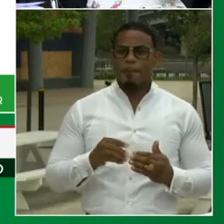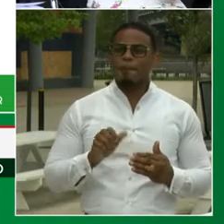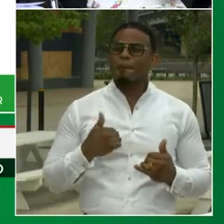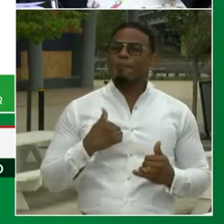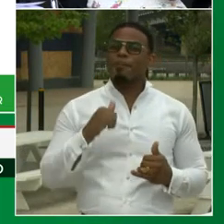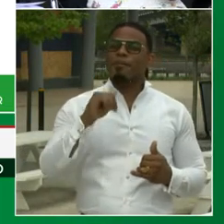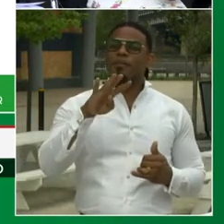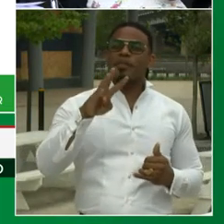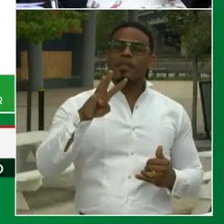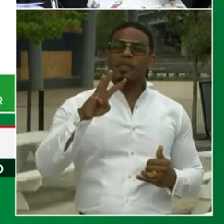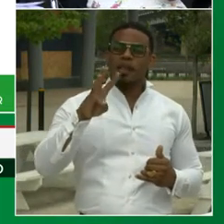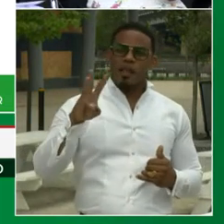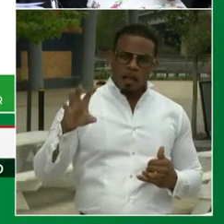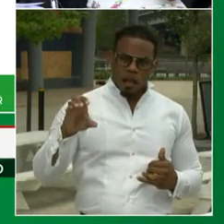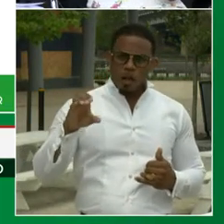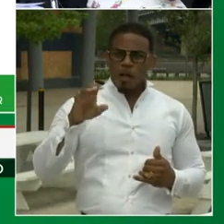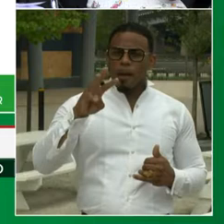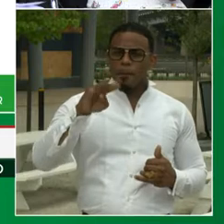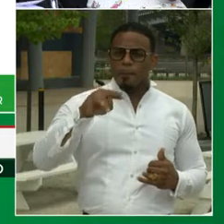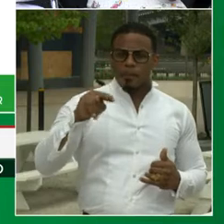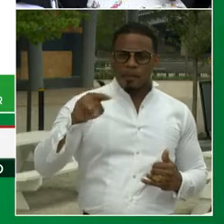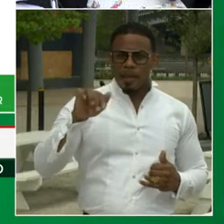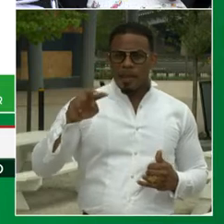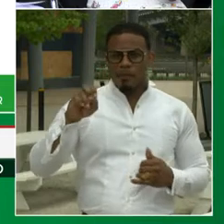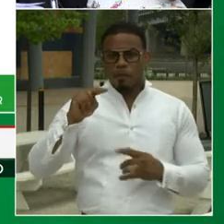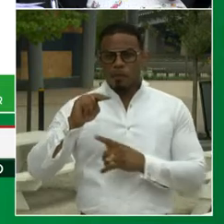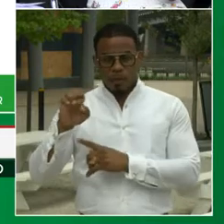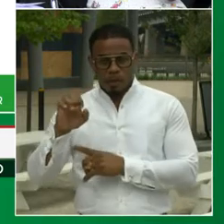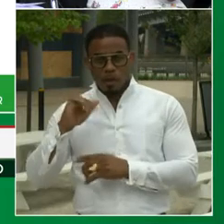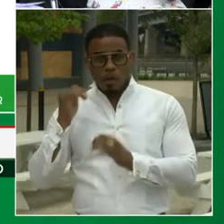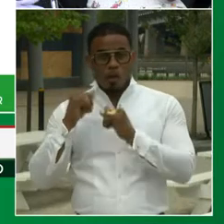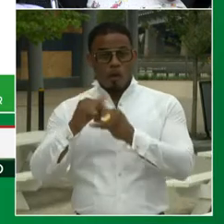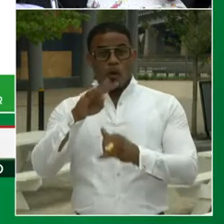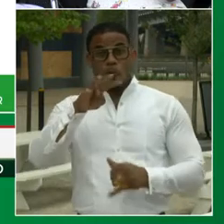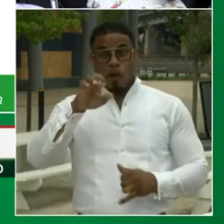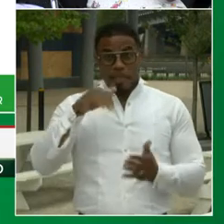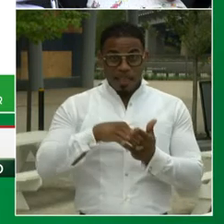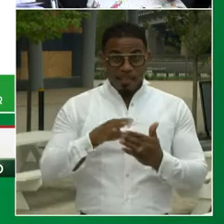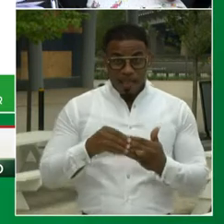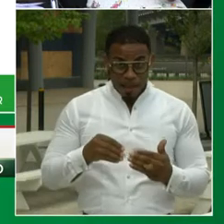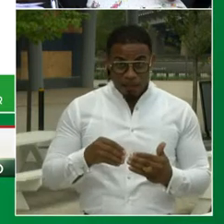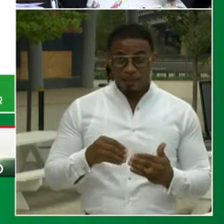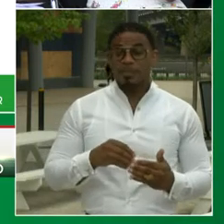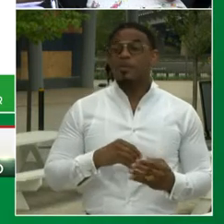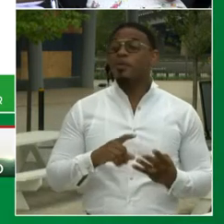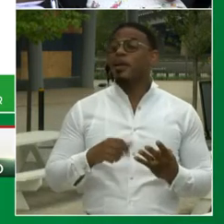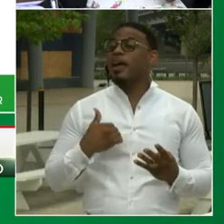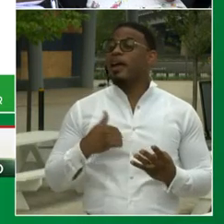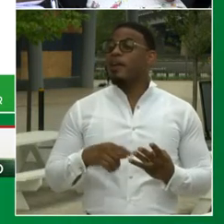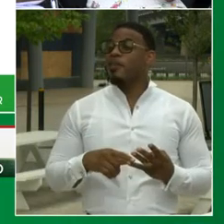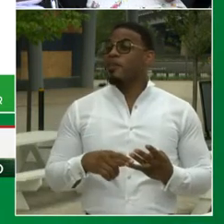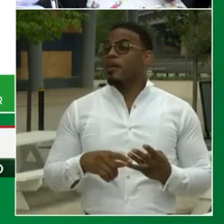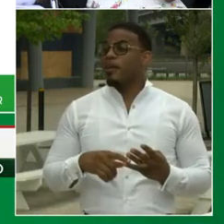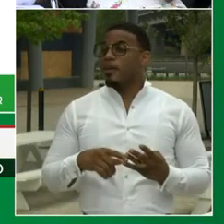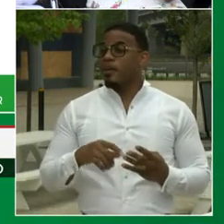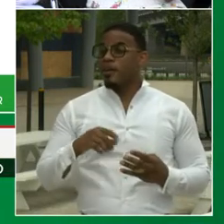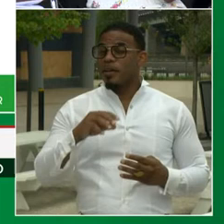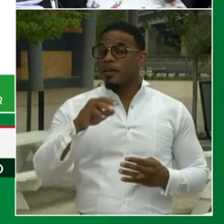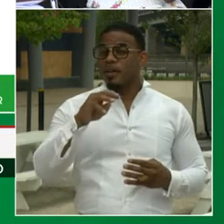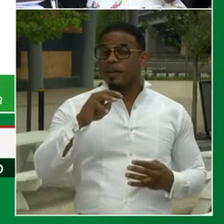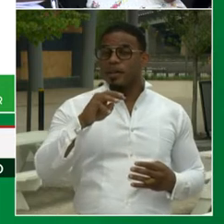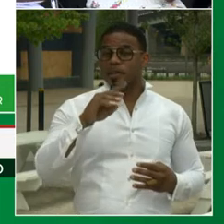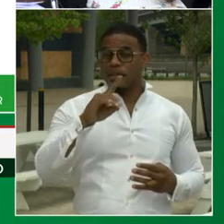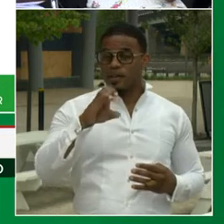have 4600 Minnesota Avenue Northeast, who was awarded $400,000. We have